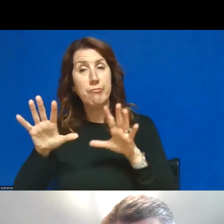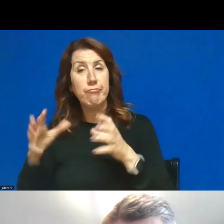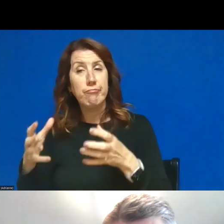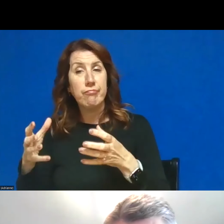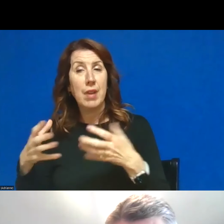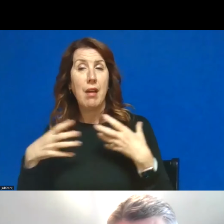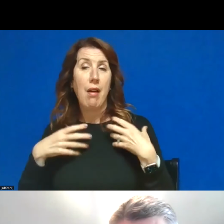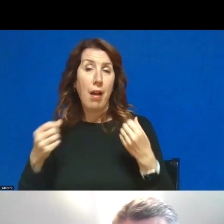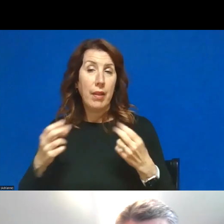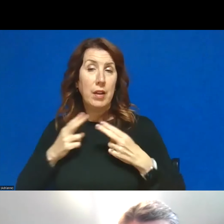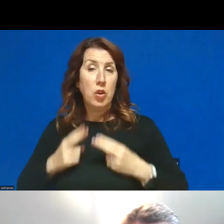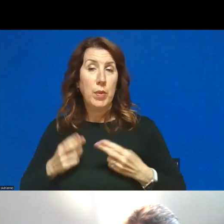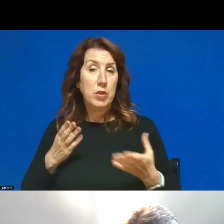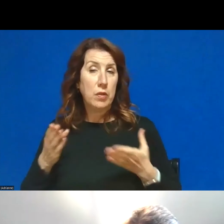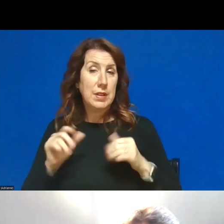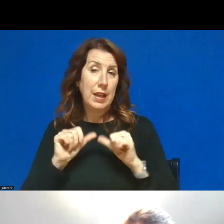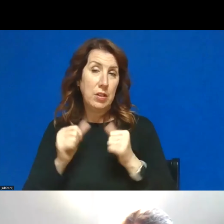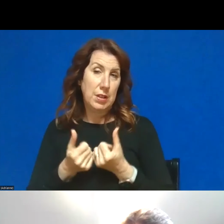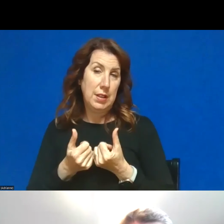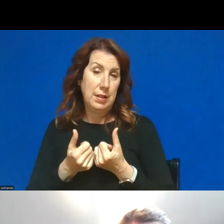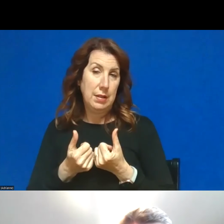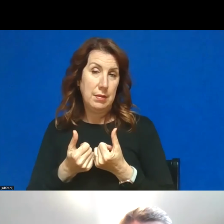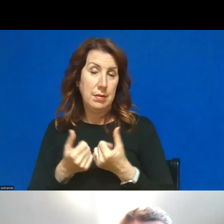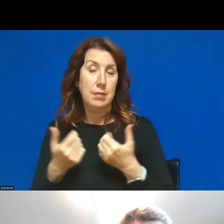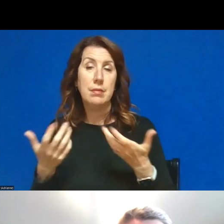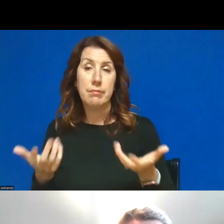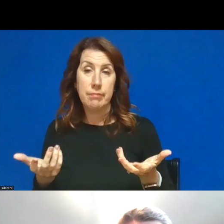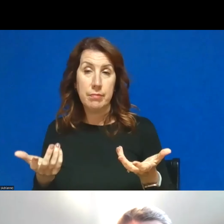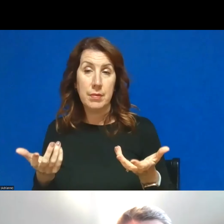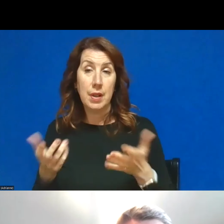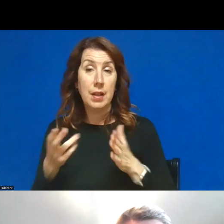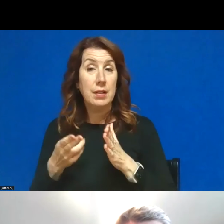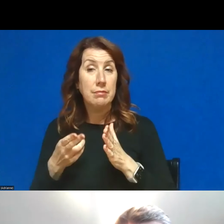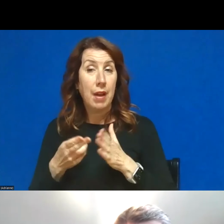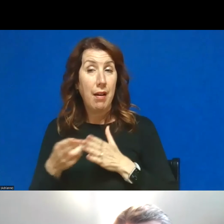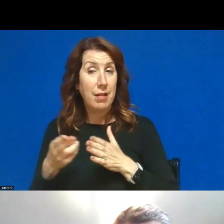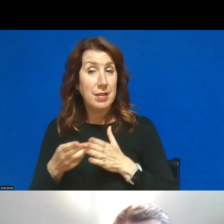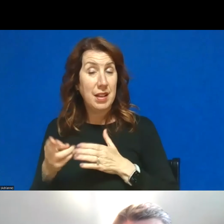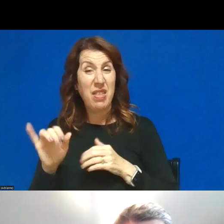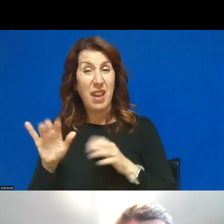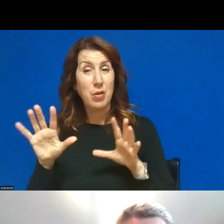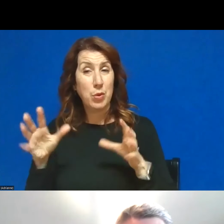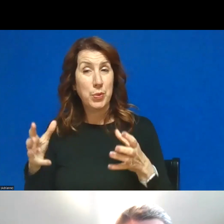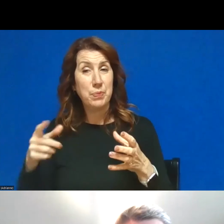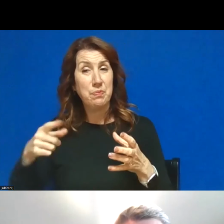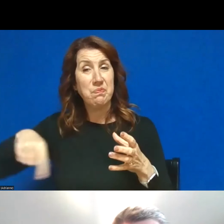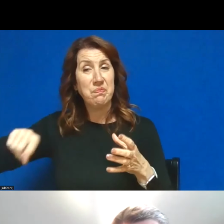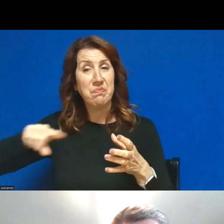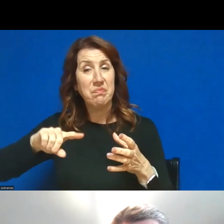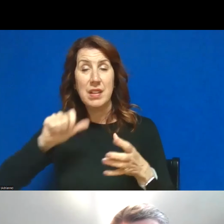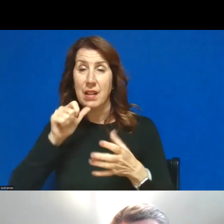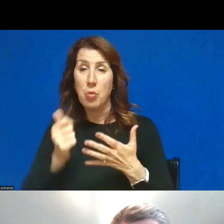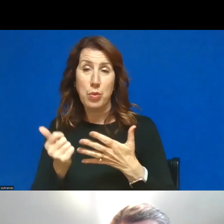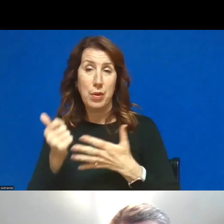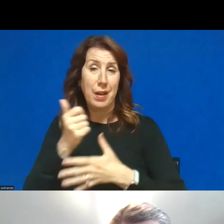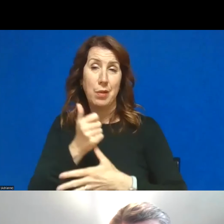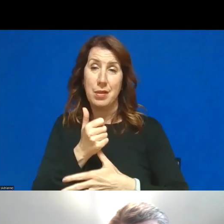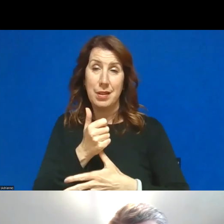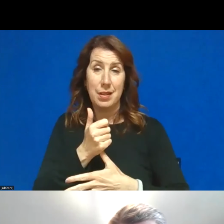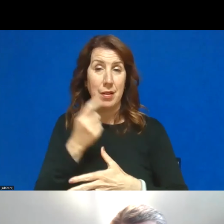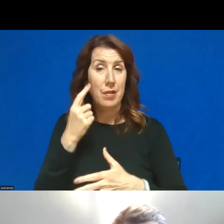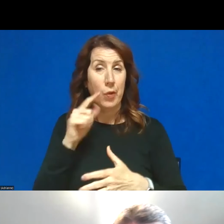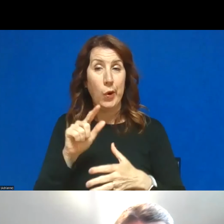human services agencies type of constituency. And frankly, that constituency is not a priority for a